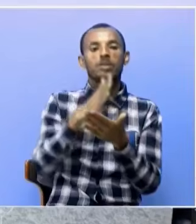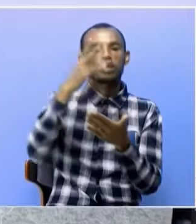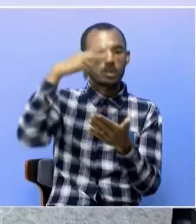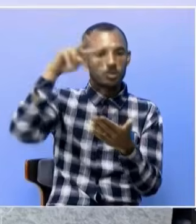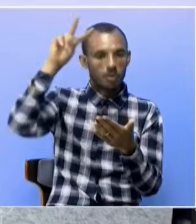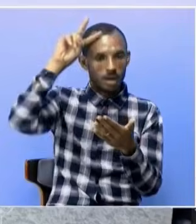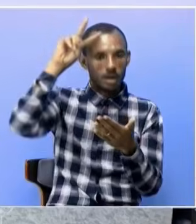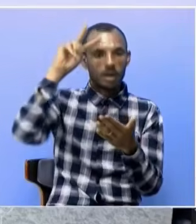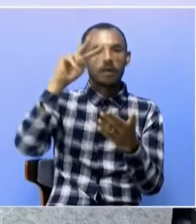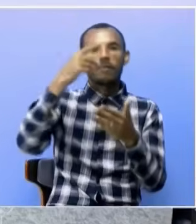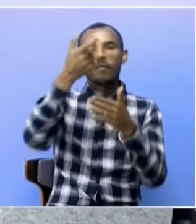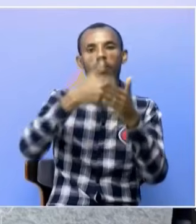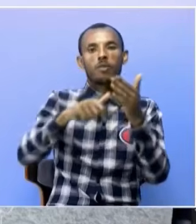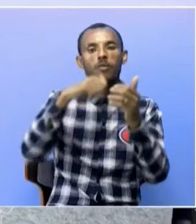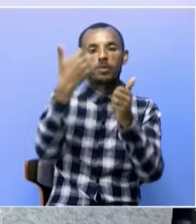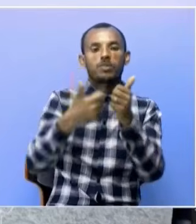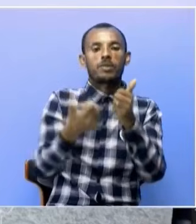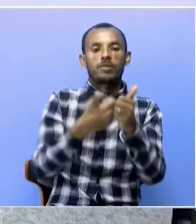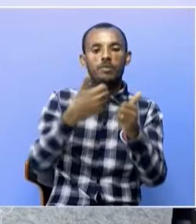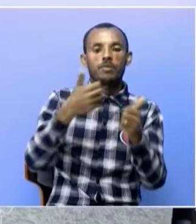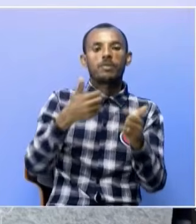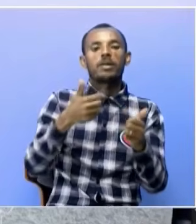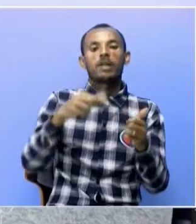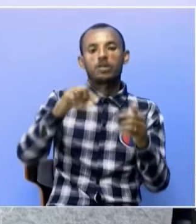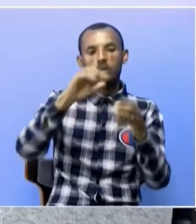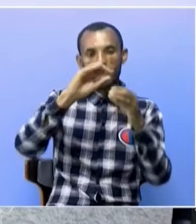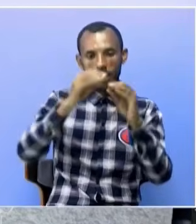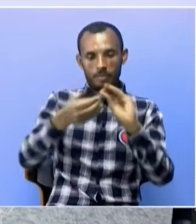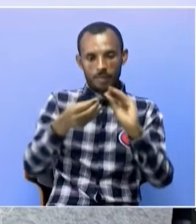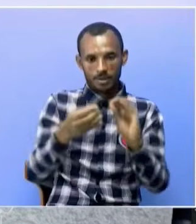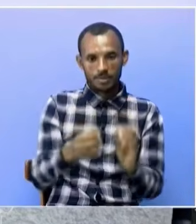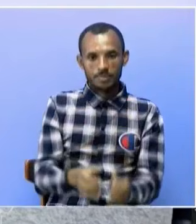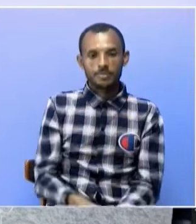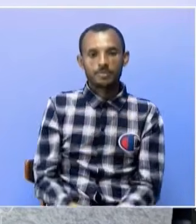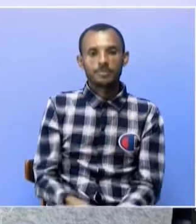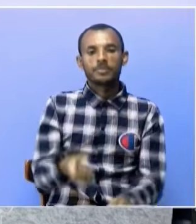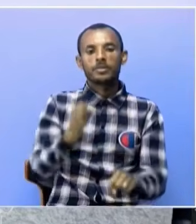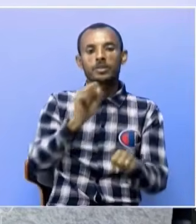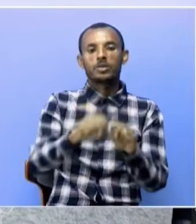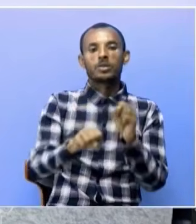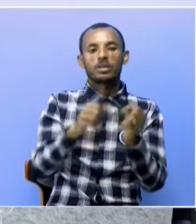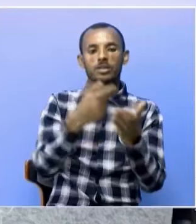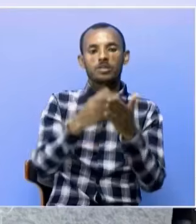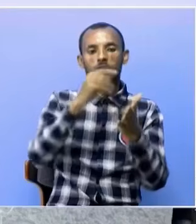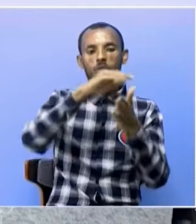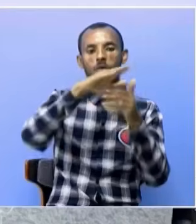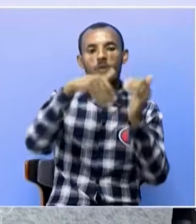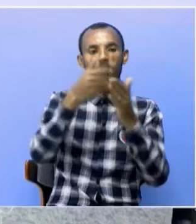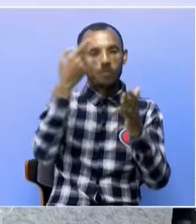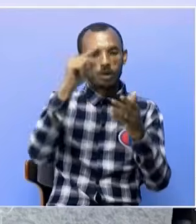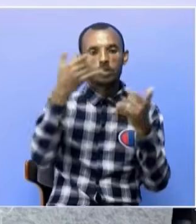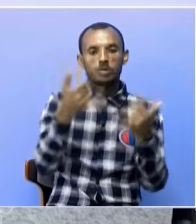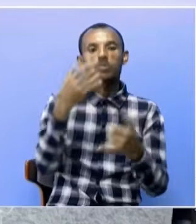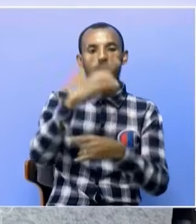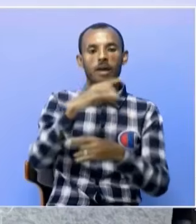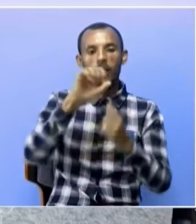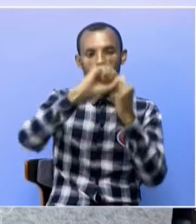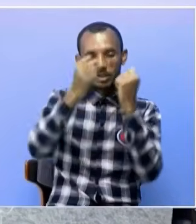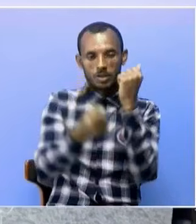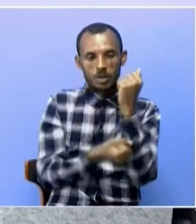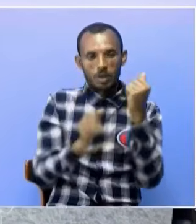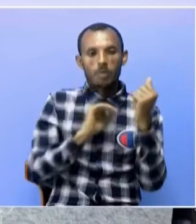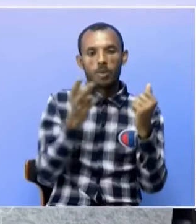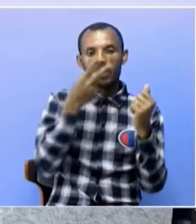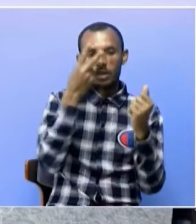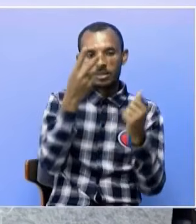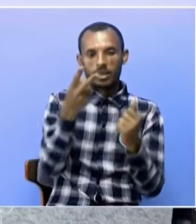some consecutive natural numbers, okay? So this is all for today. Based on what we have seen